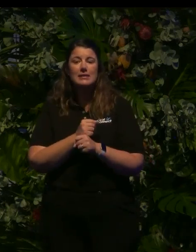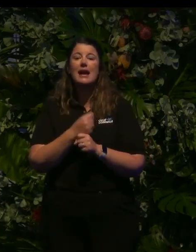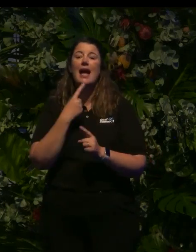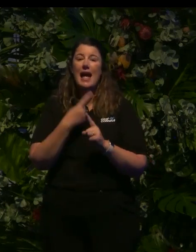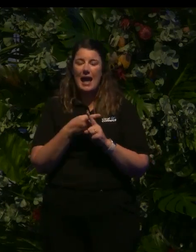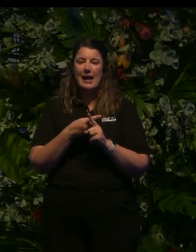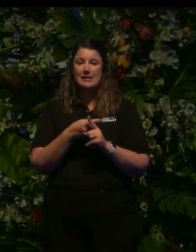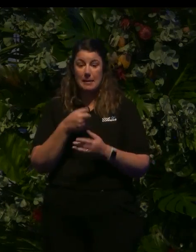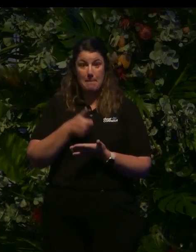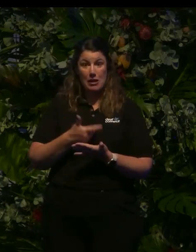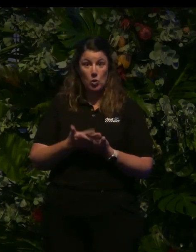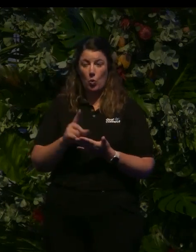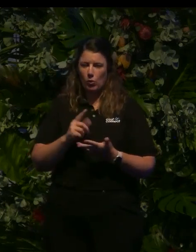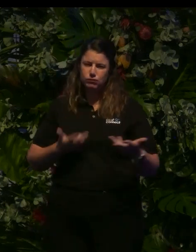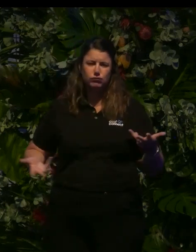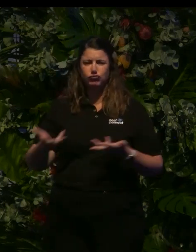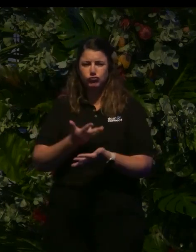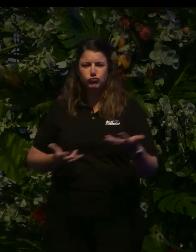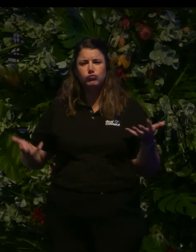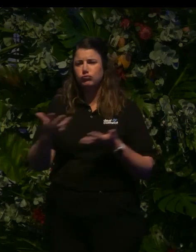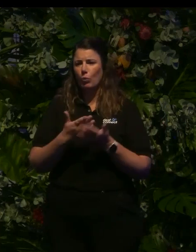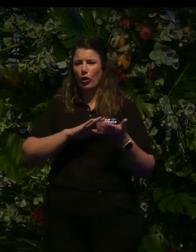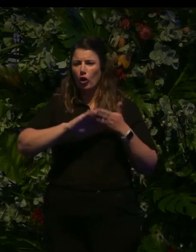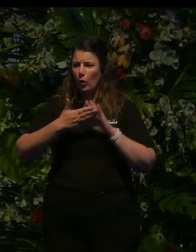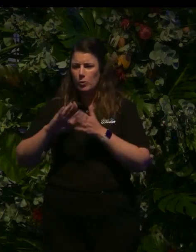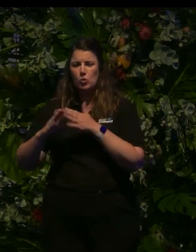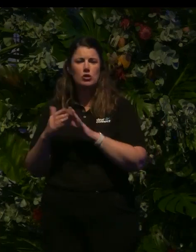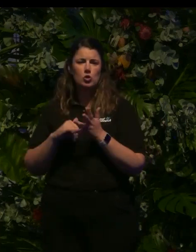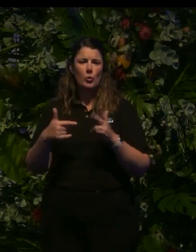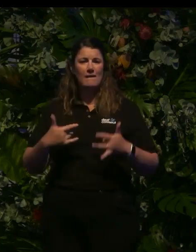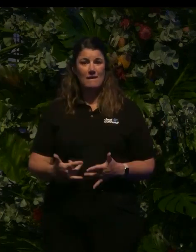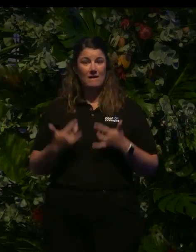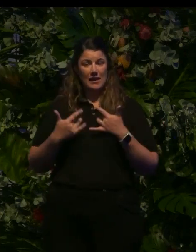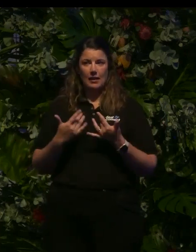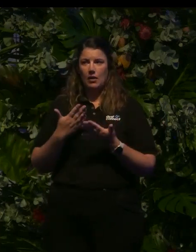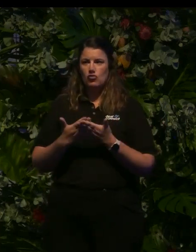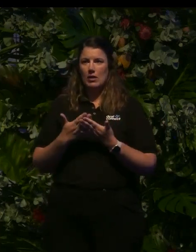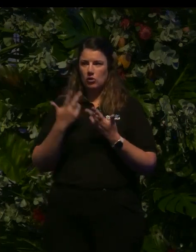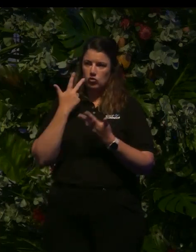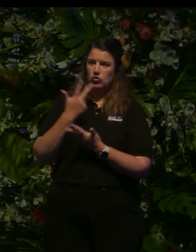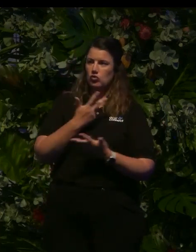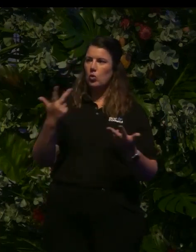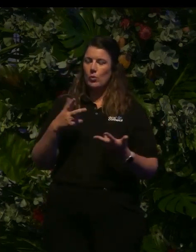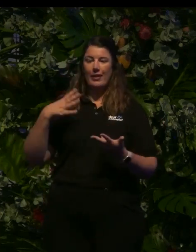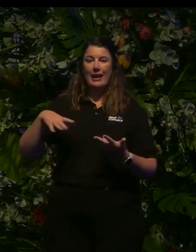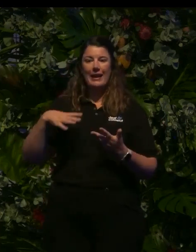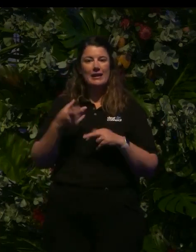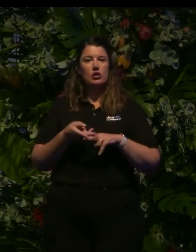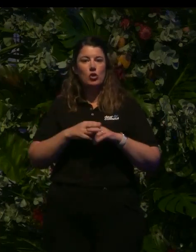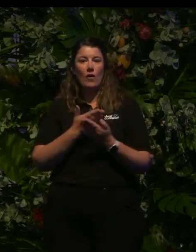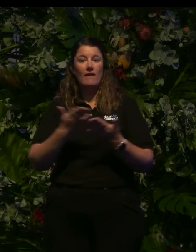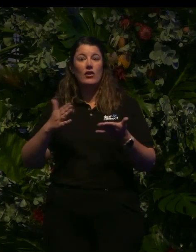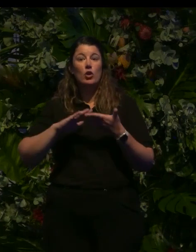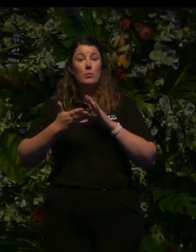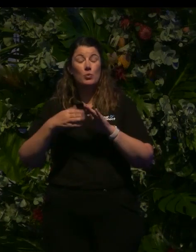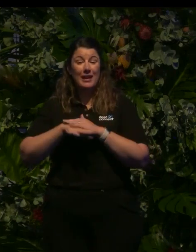was based on an extensive consultations with the community. So we feel that it also is very reflective of the needs of the